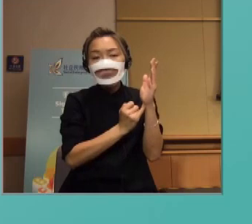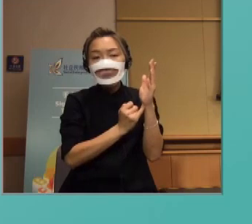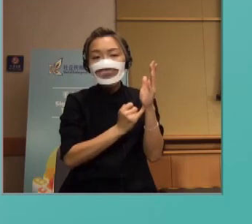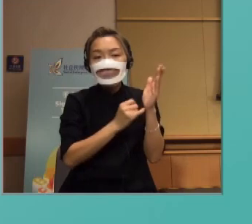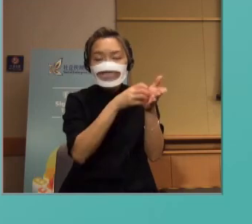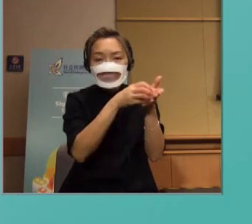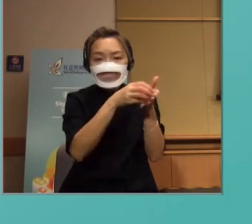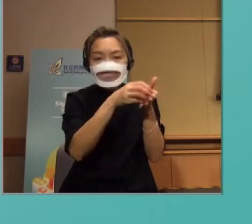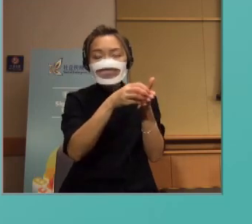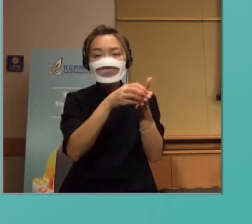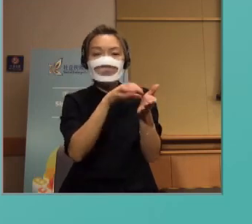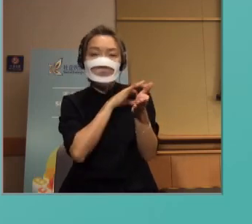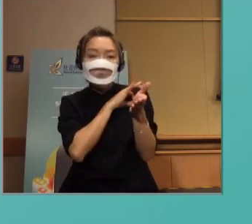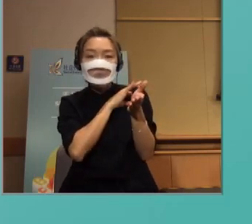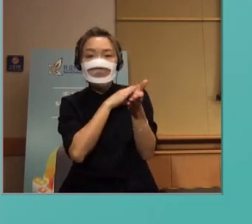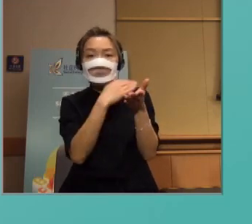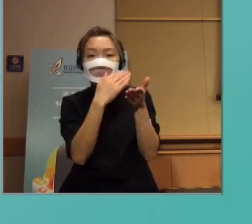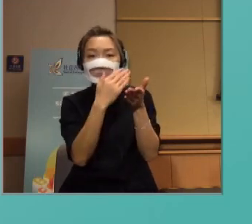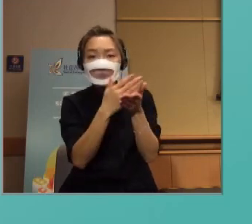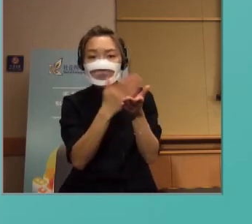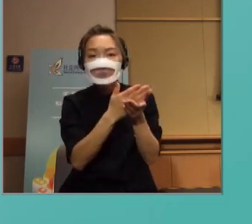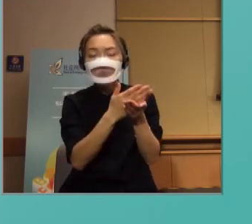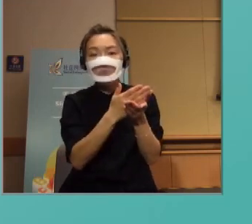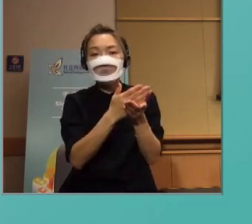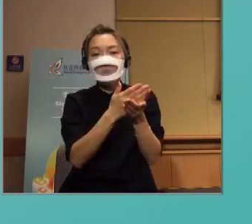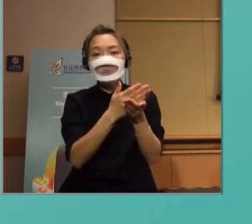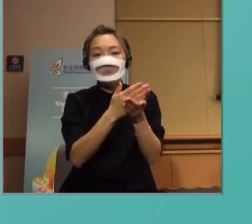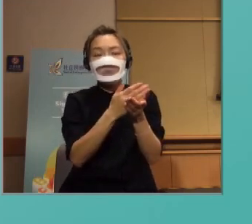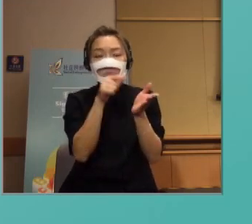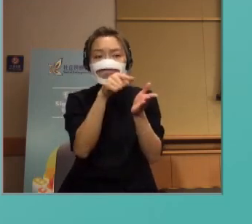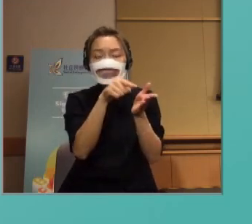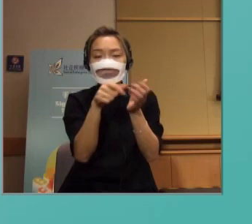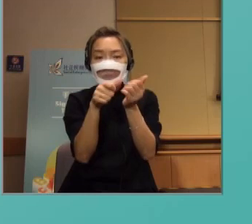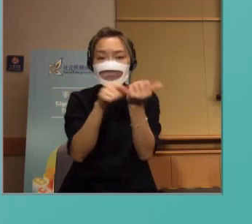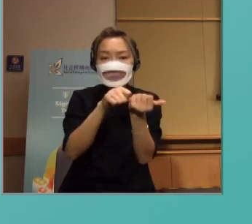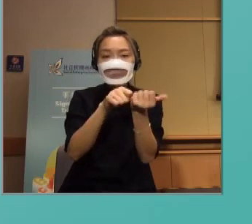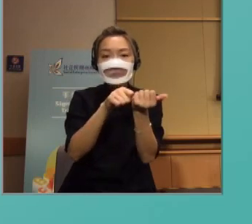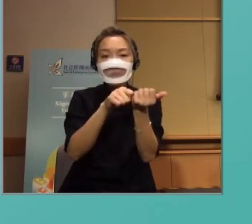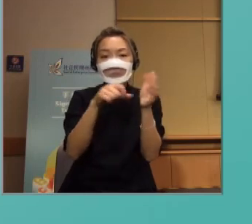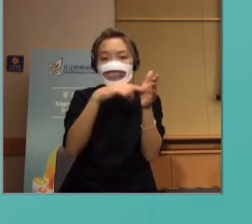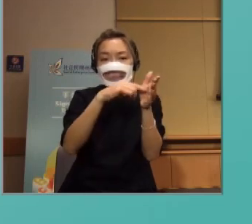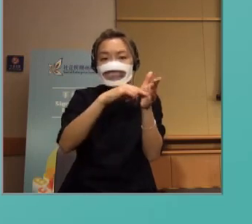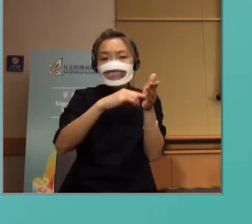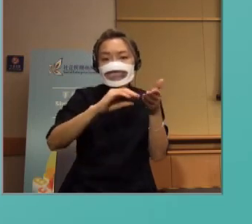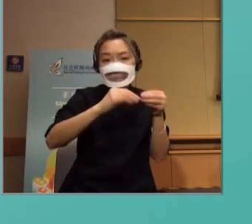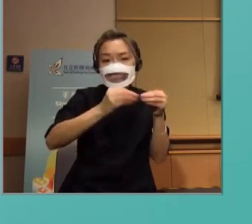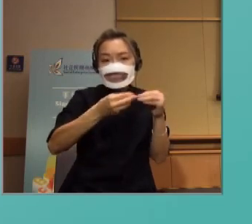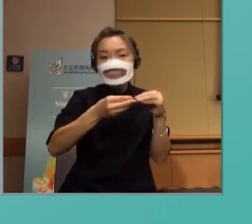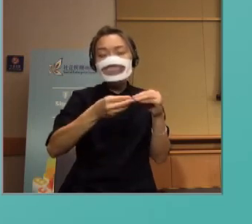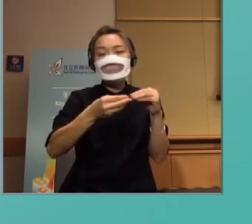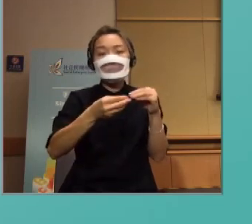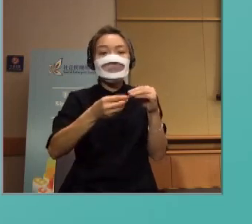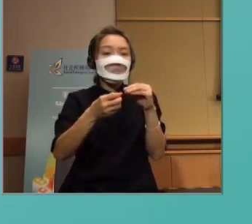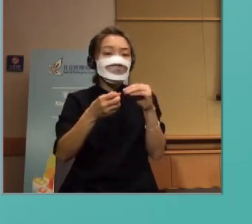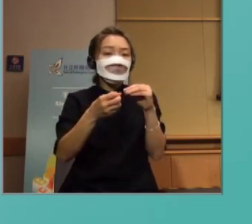to your is moved onto your wallet, and it stays in your wallet forever. The assumption